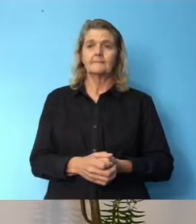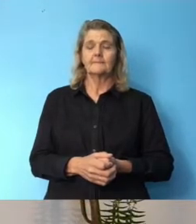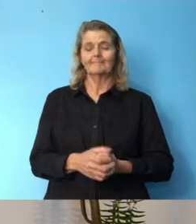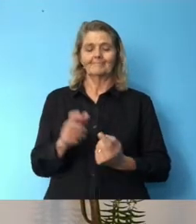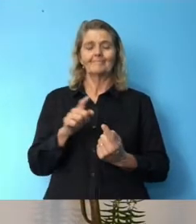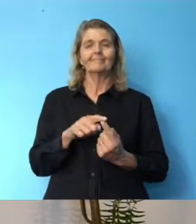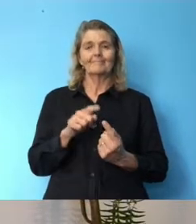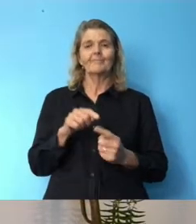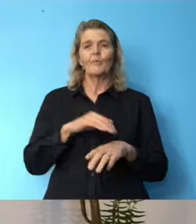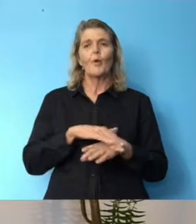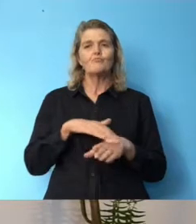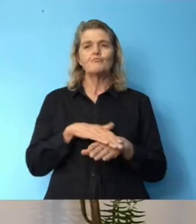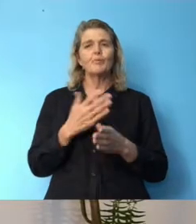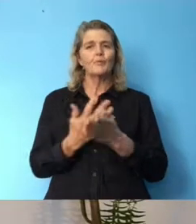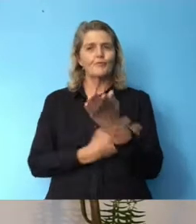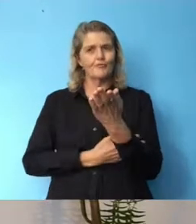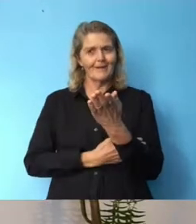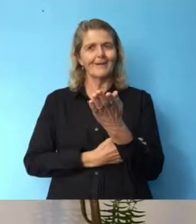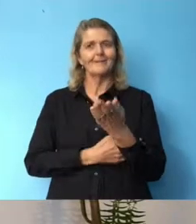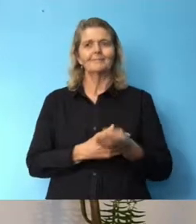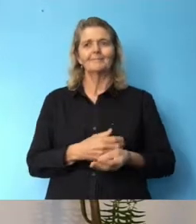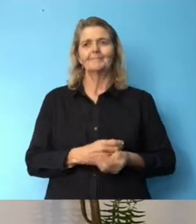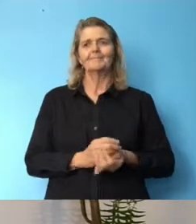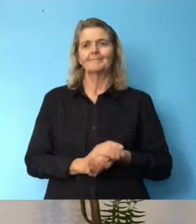Our blue green, oops,